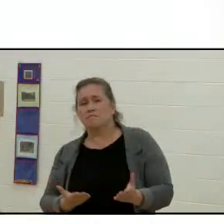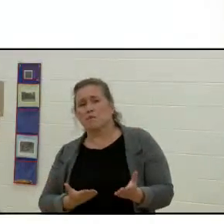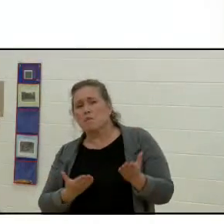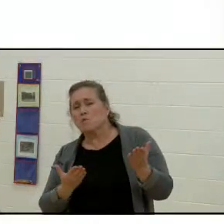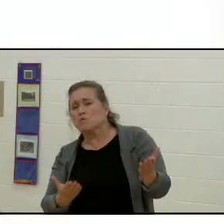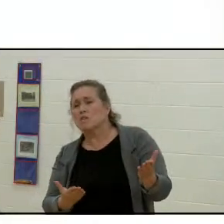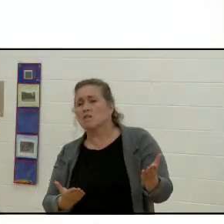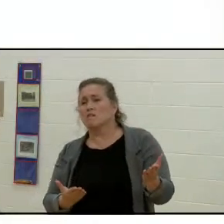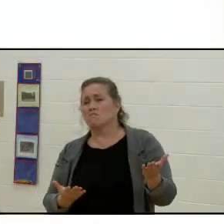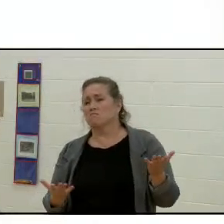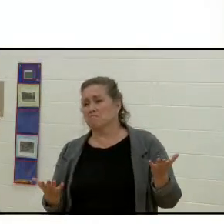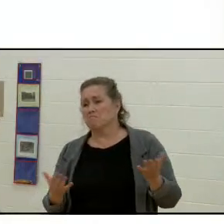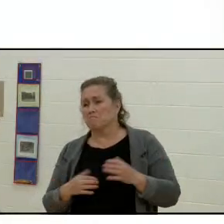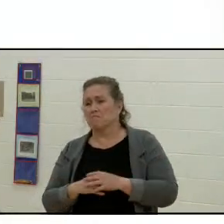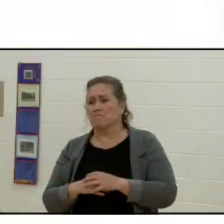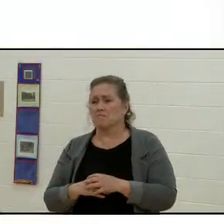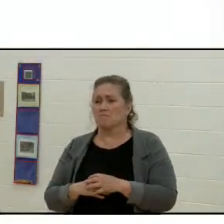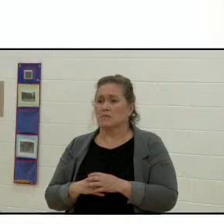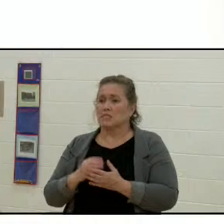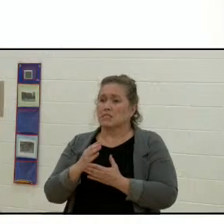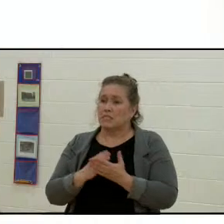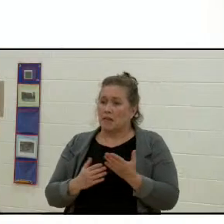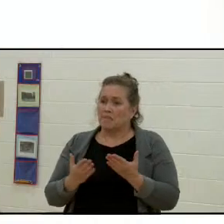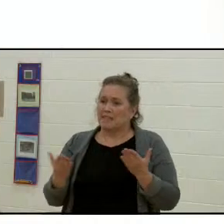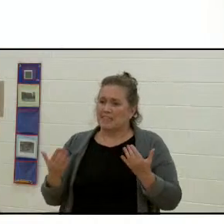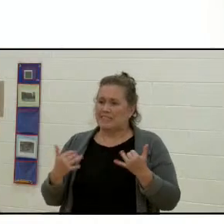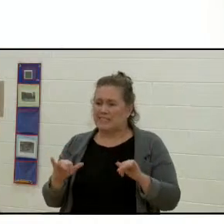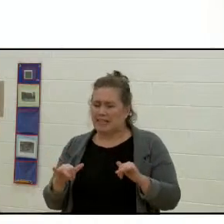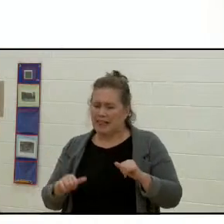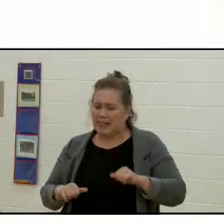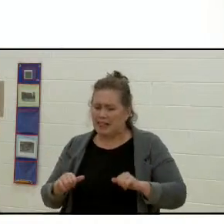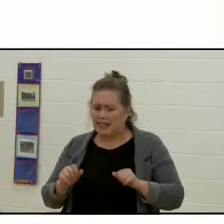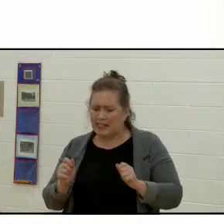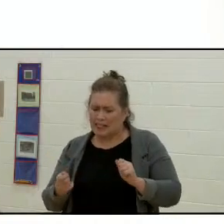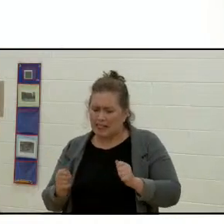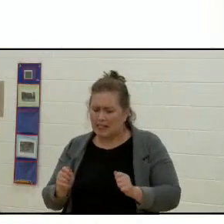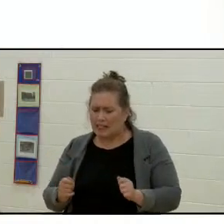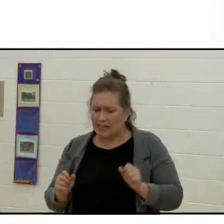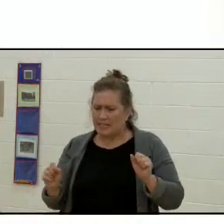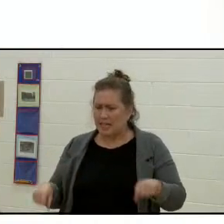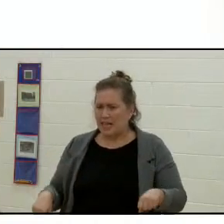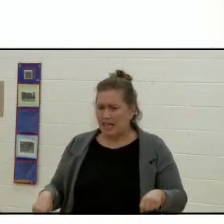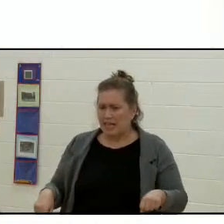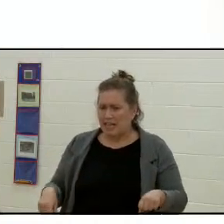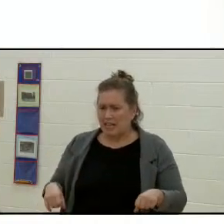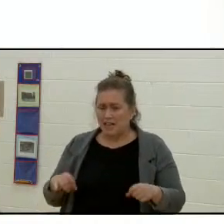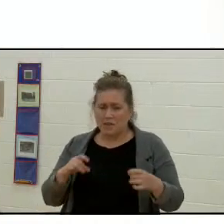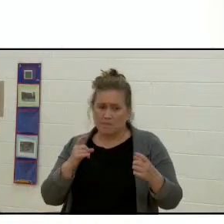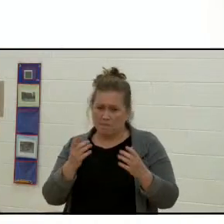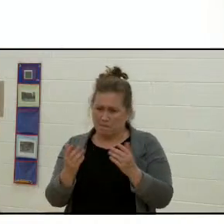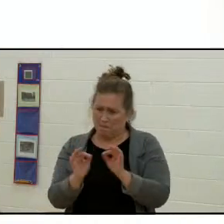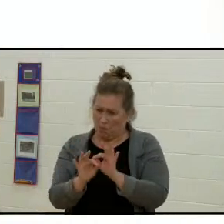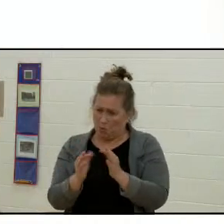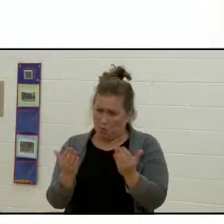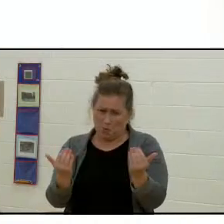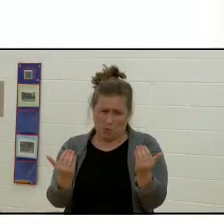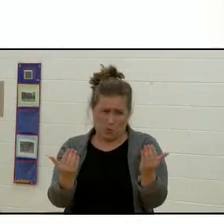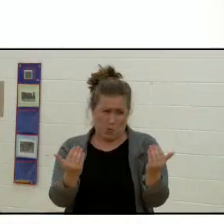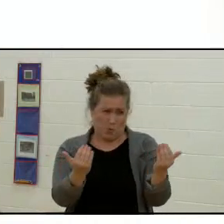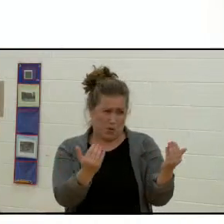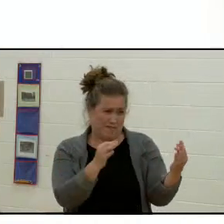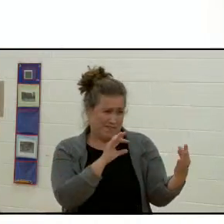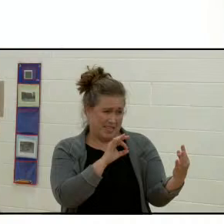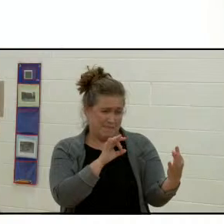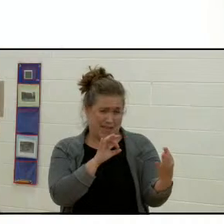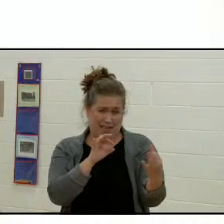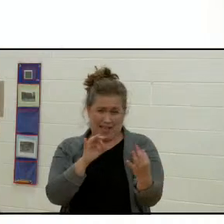kind of still potentially up in the air for change if there's a lot of feedback on that. But we're really excited to move forward with